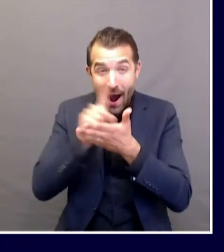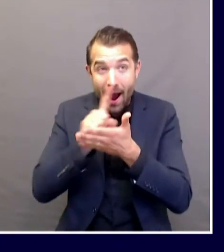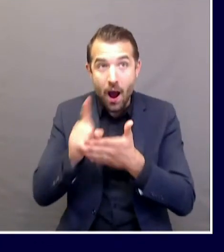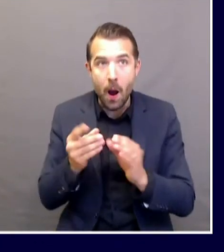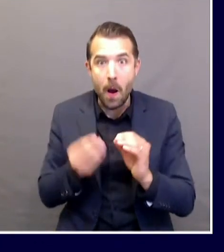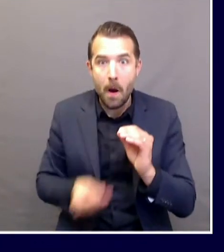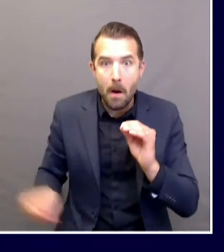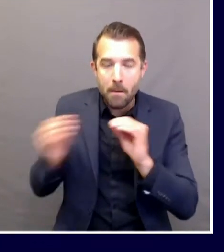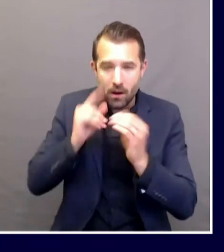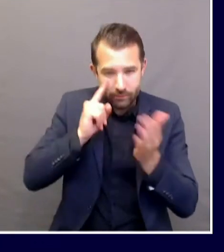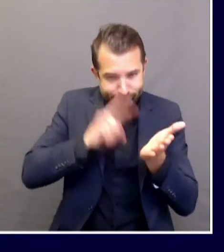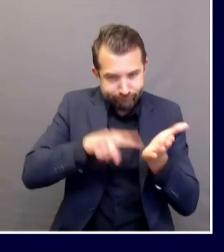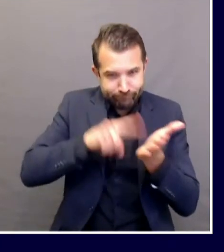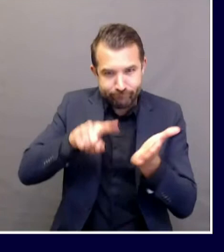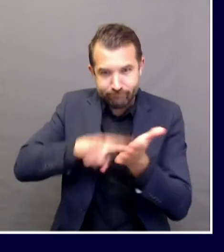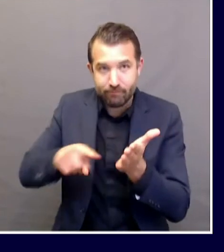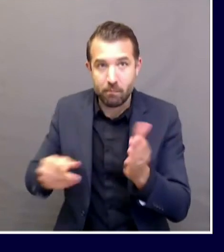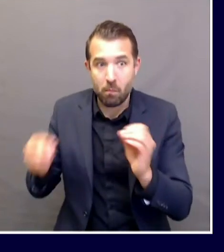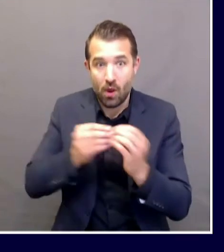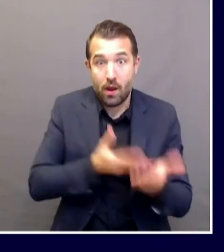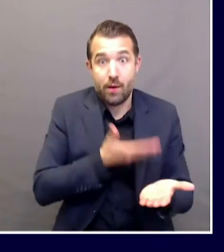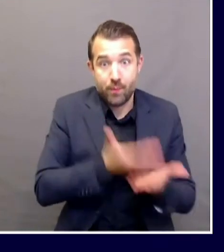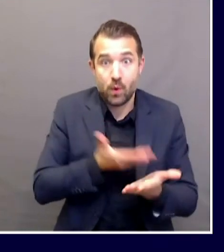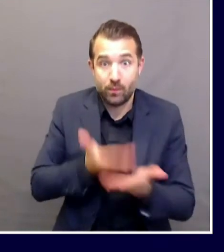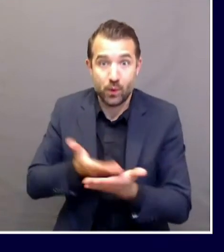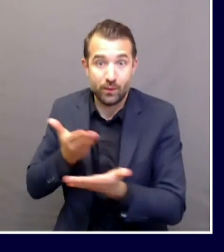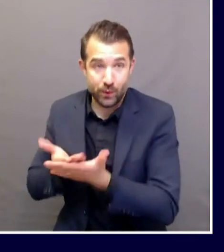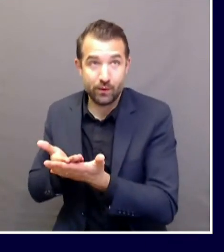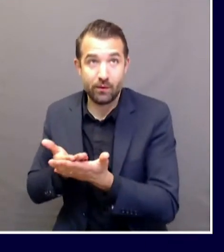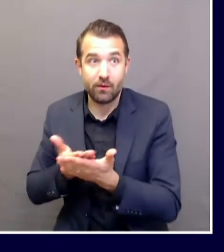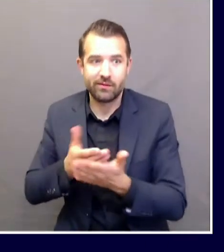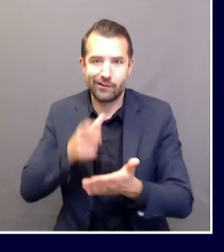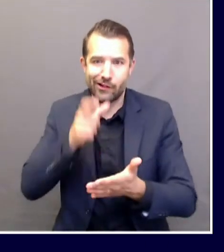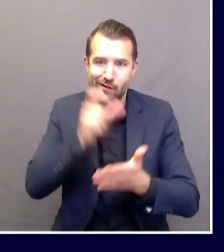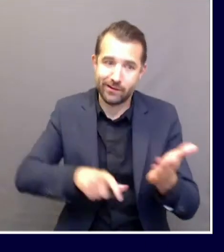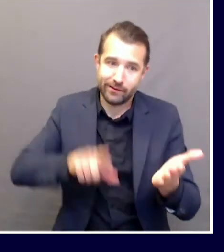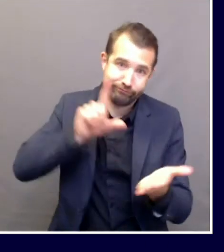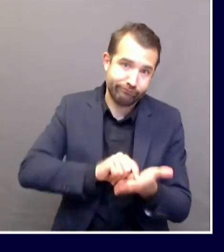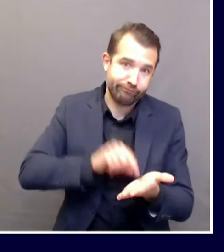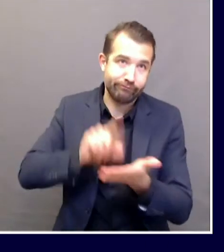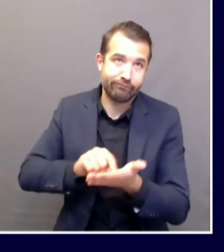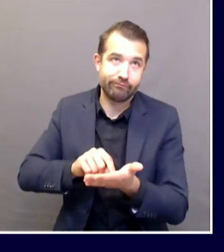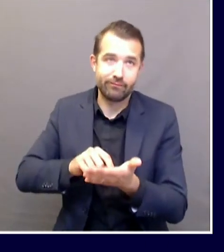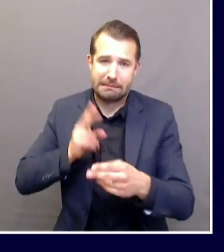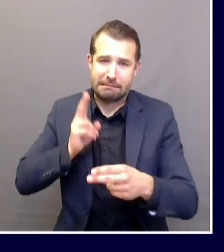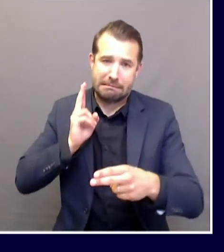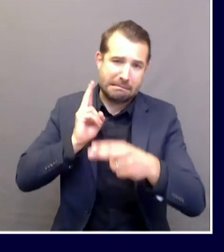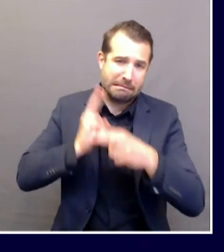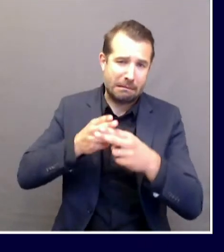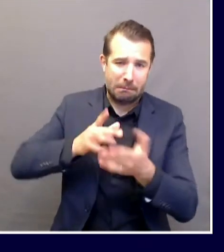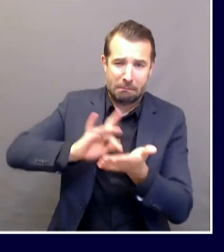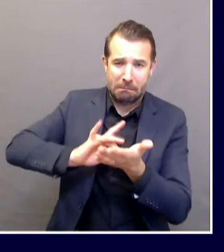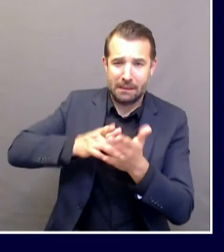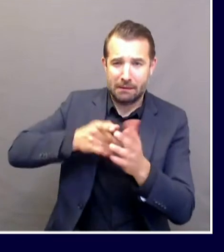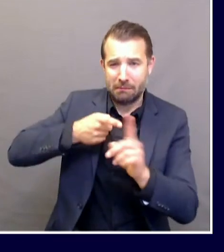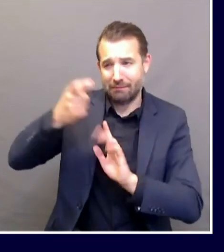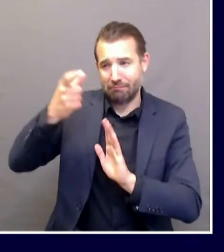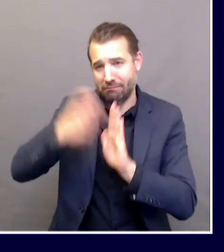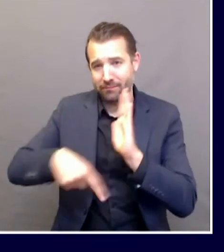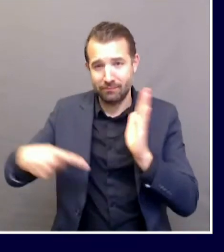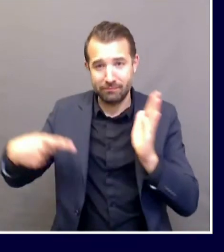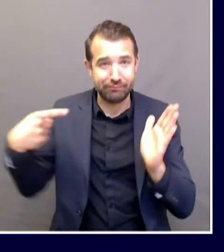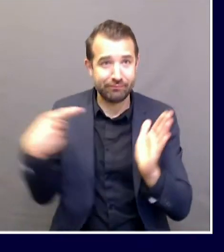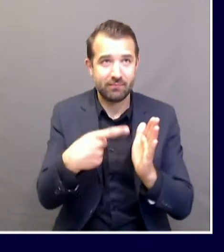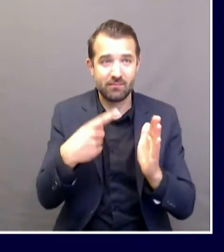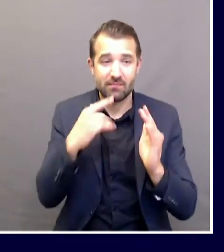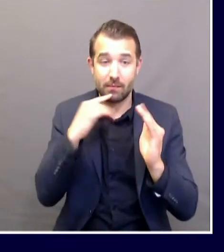well-done study from somewhere published in a highly reputable medical journal and vetted and peer-reviewed, adding